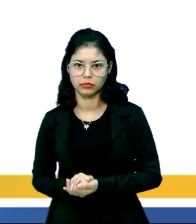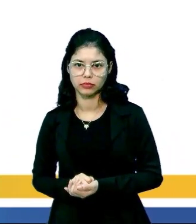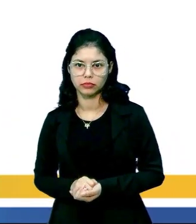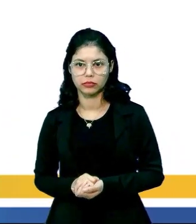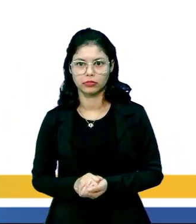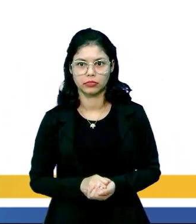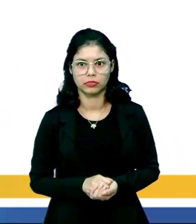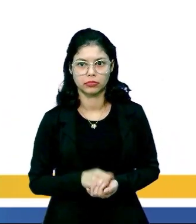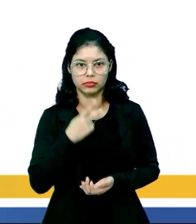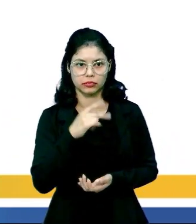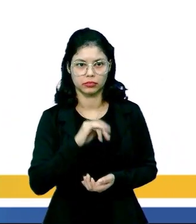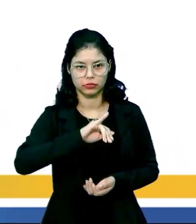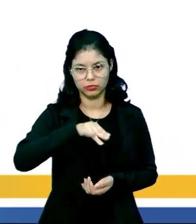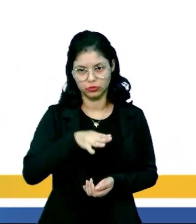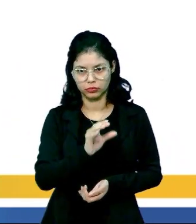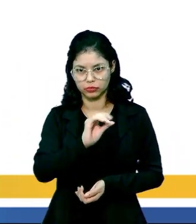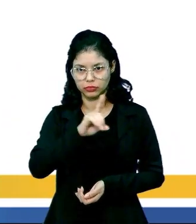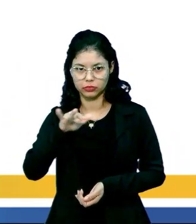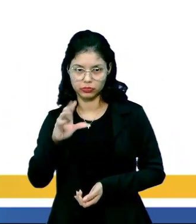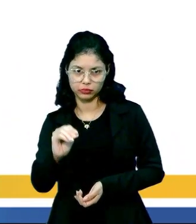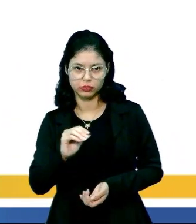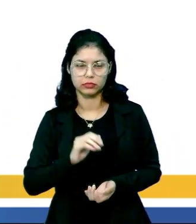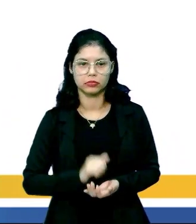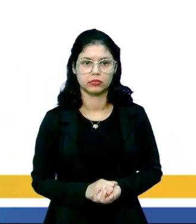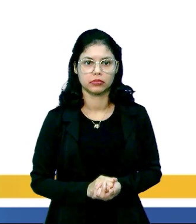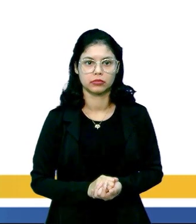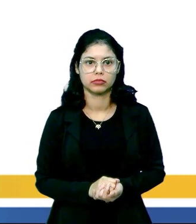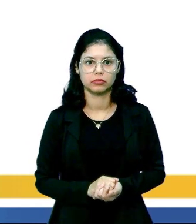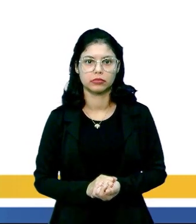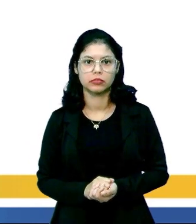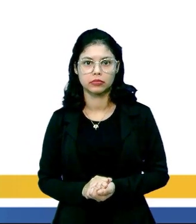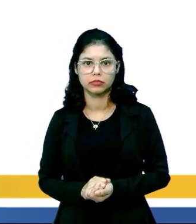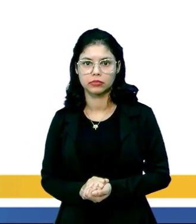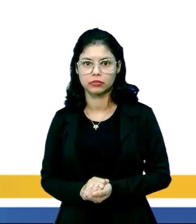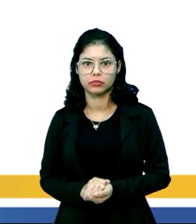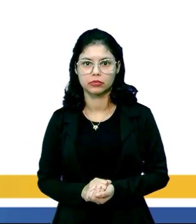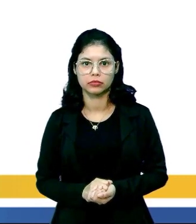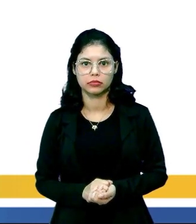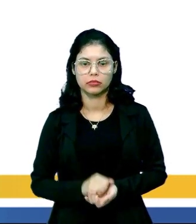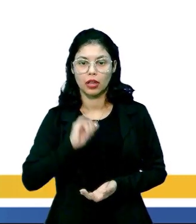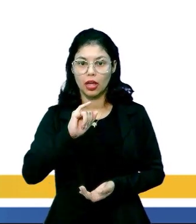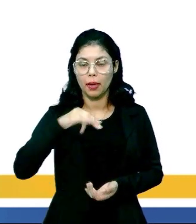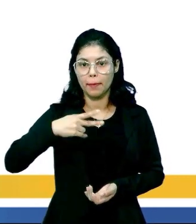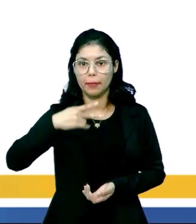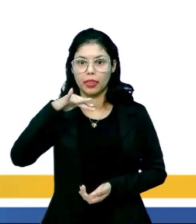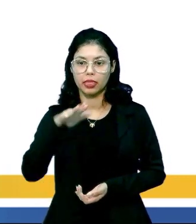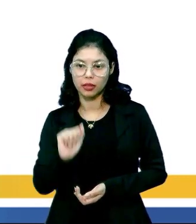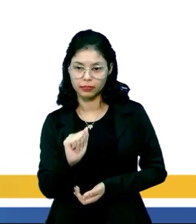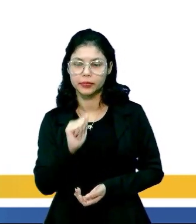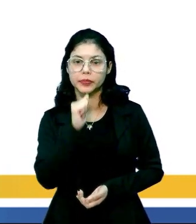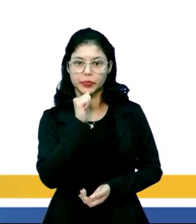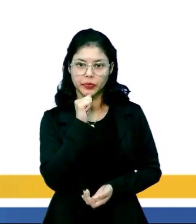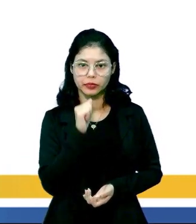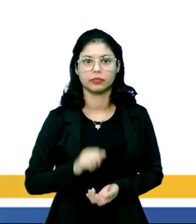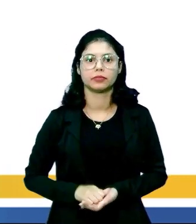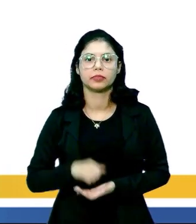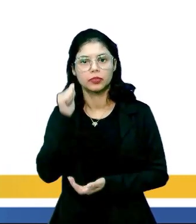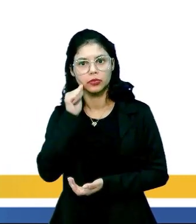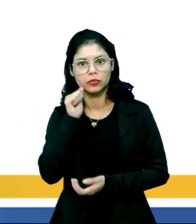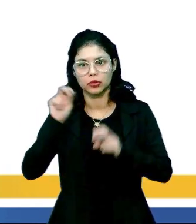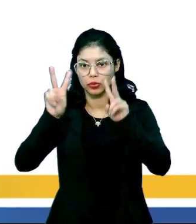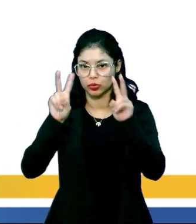By One of the pioneers João Gilberto Who brought The Girl from Panema to the